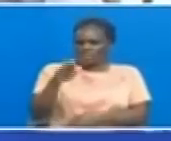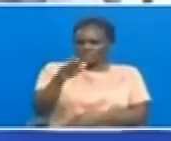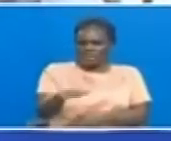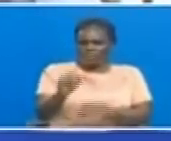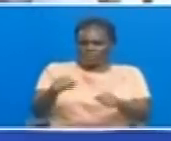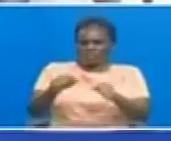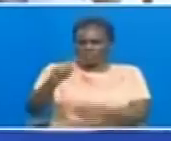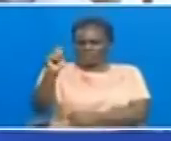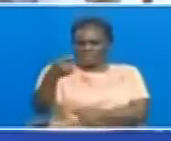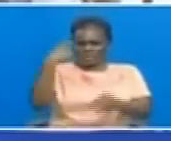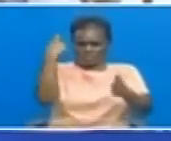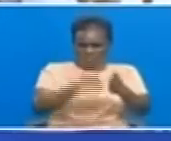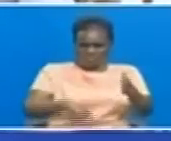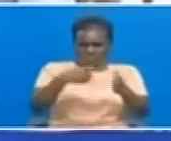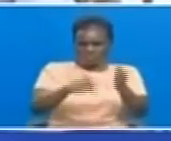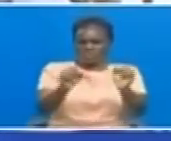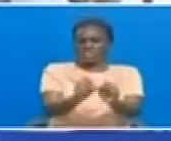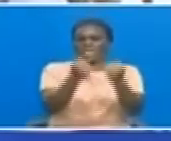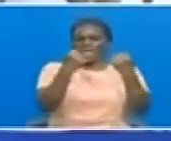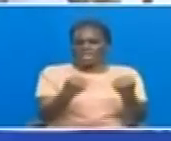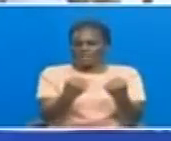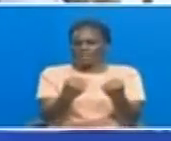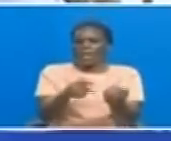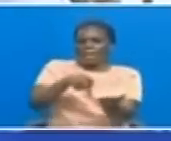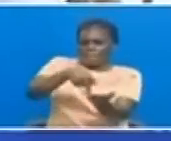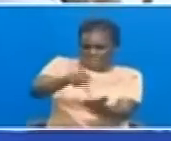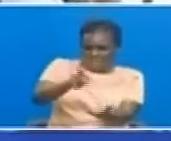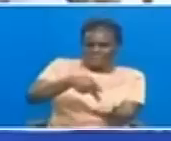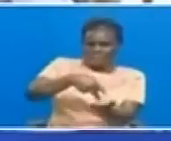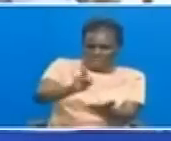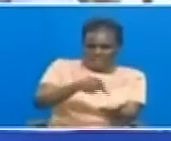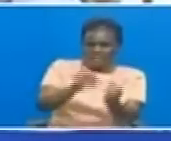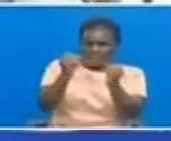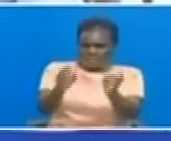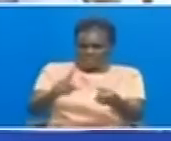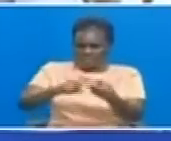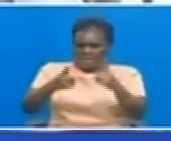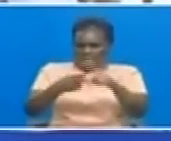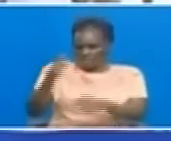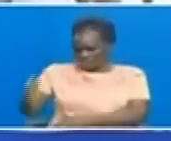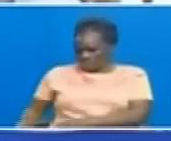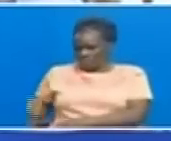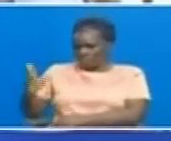will save the Kenyan taxpayer billions of shillings in form of compensation if the standard gauge railway